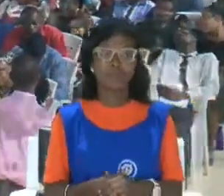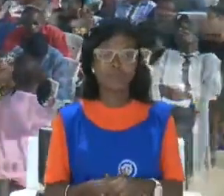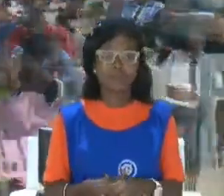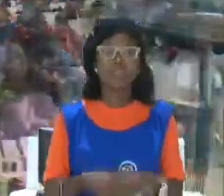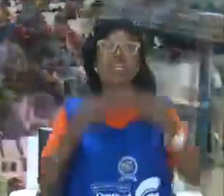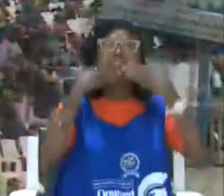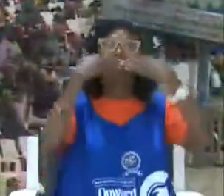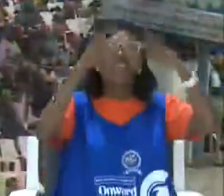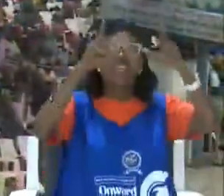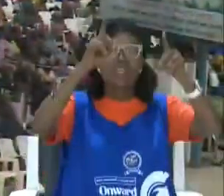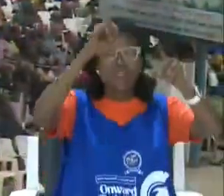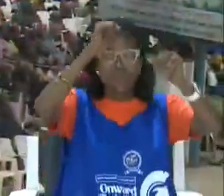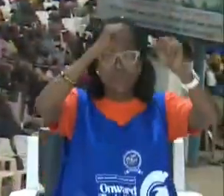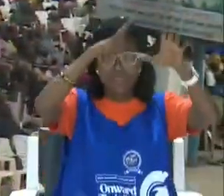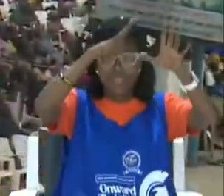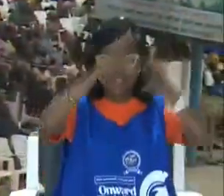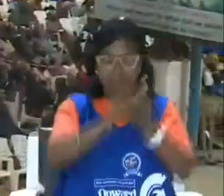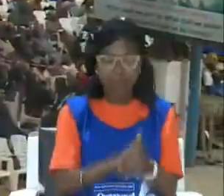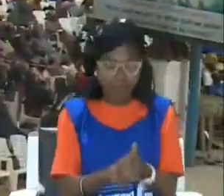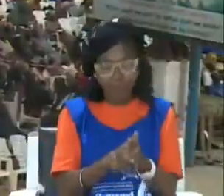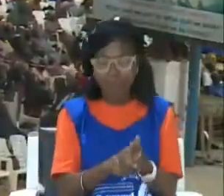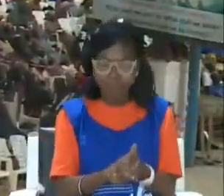Thank you, Father.